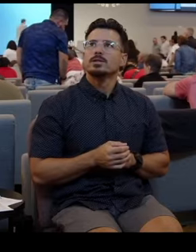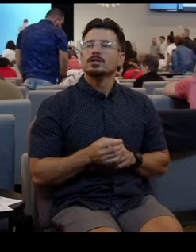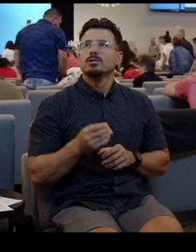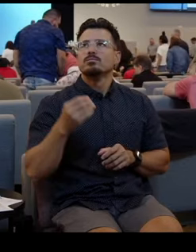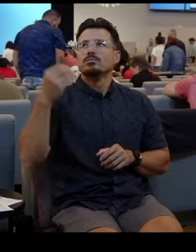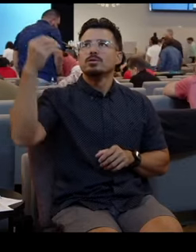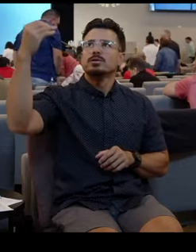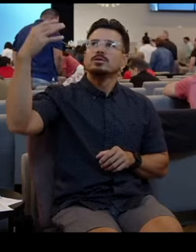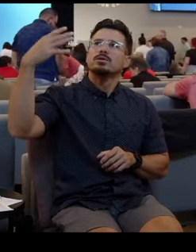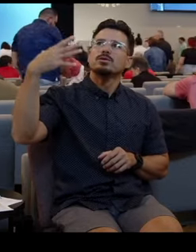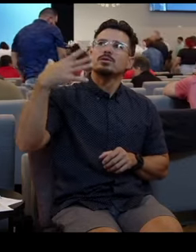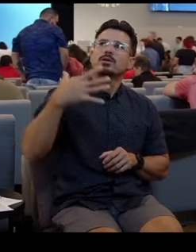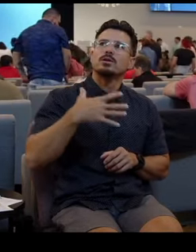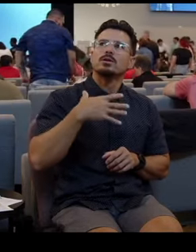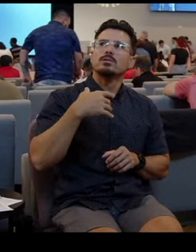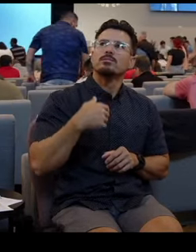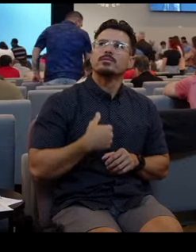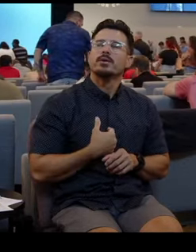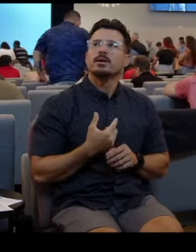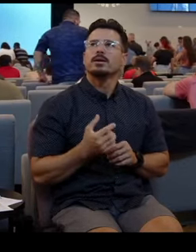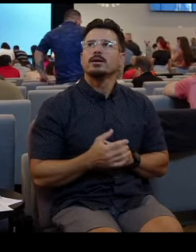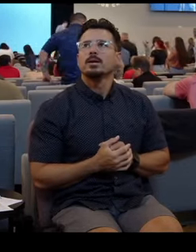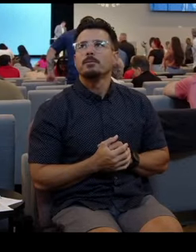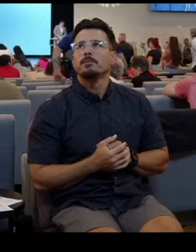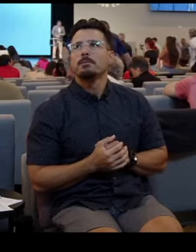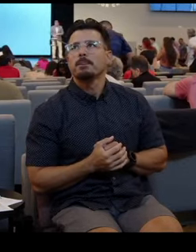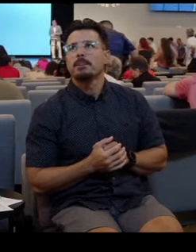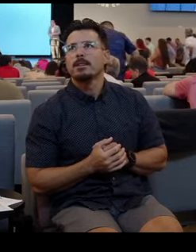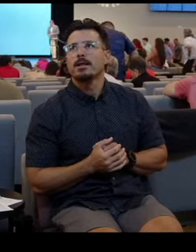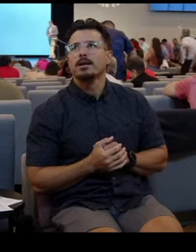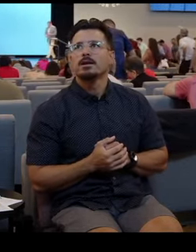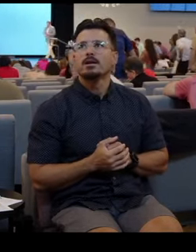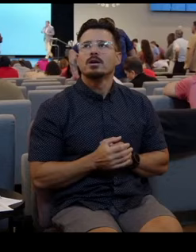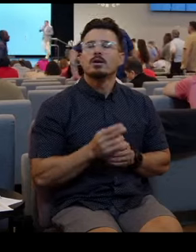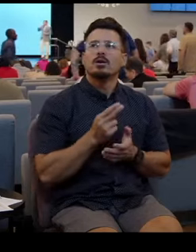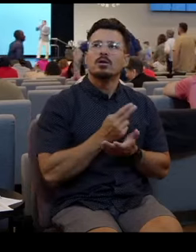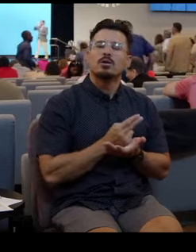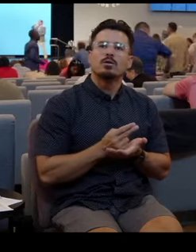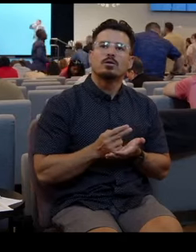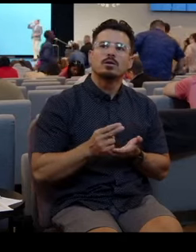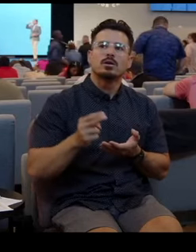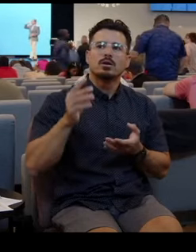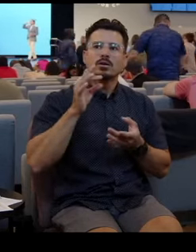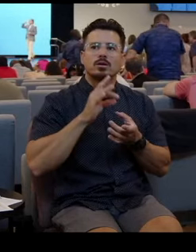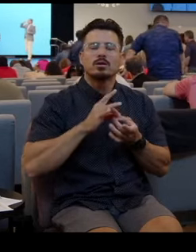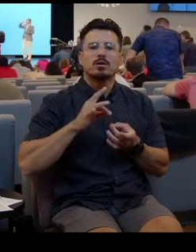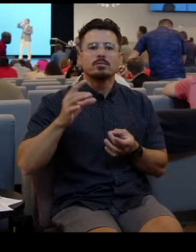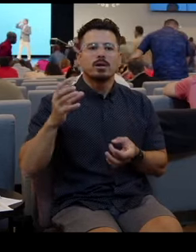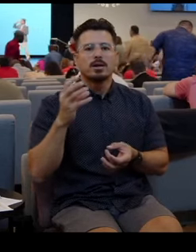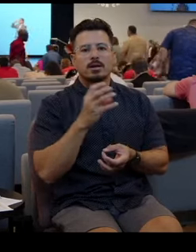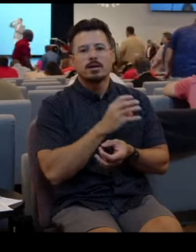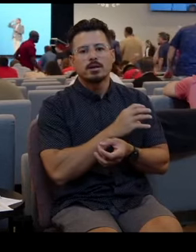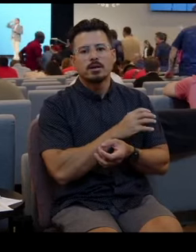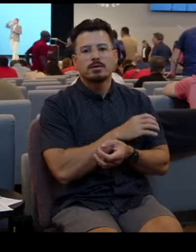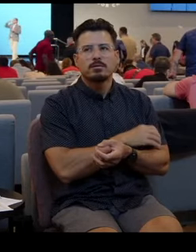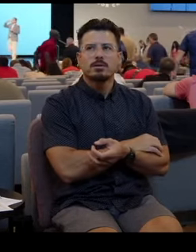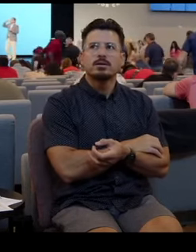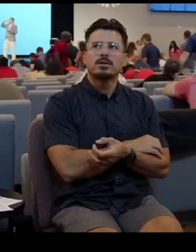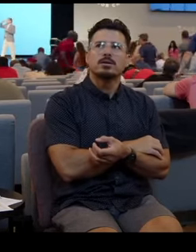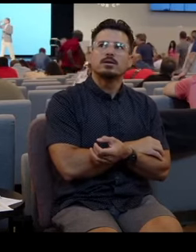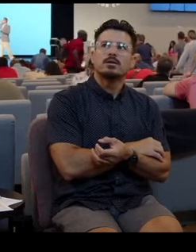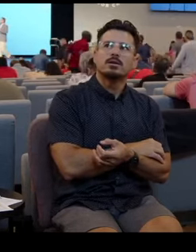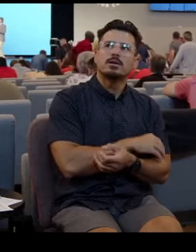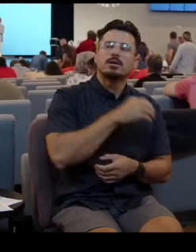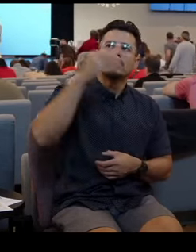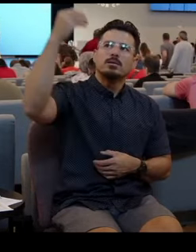Breathe on me. Holy Ghost power.